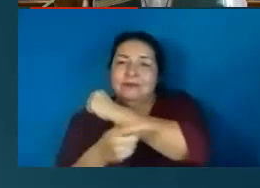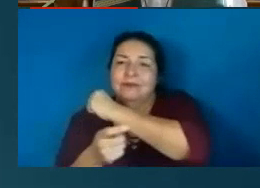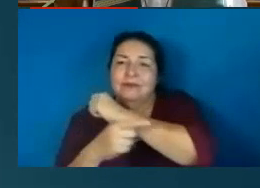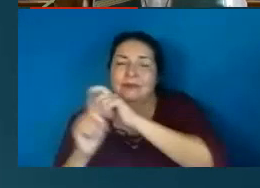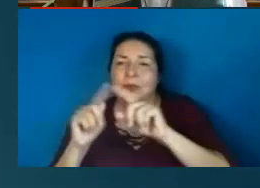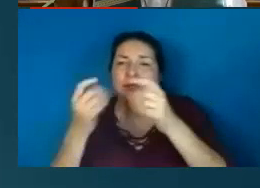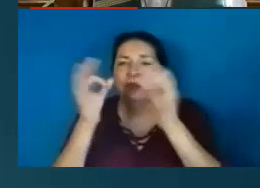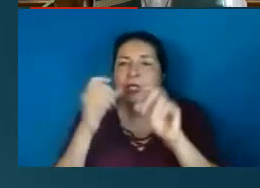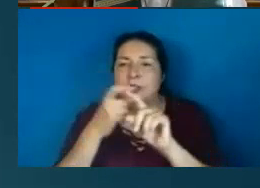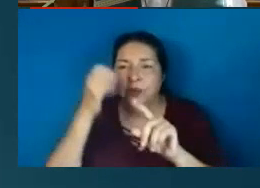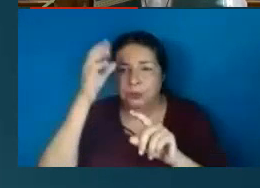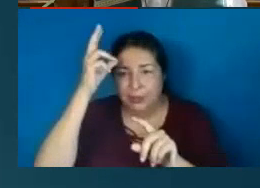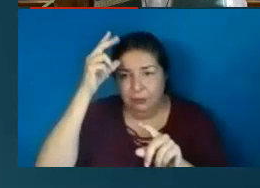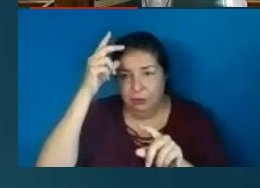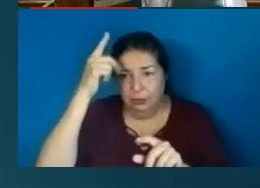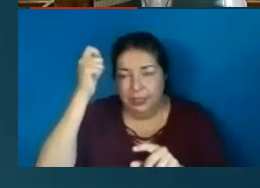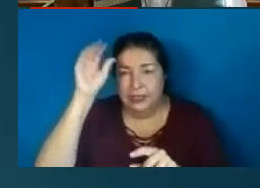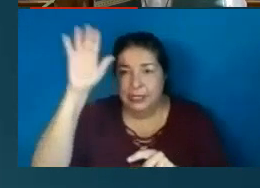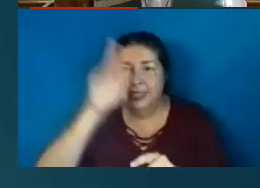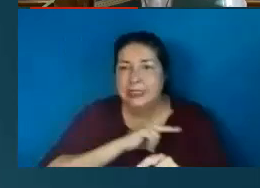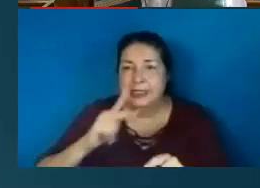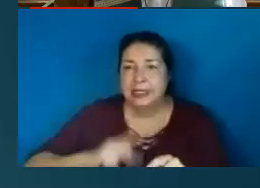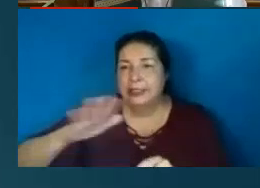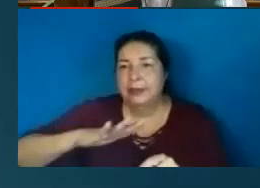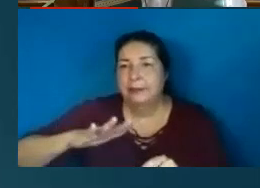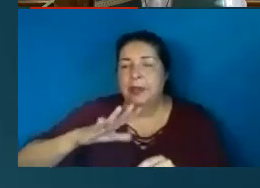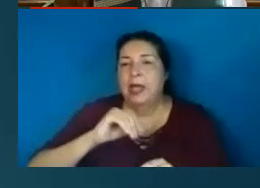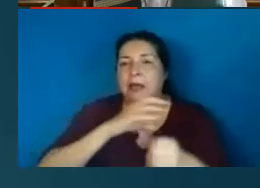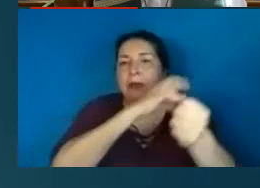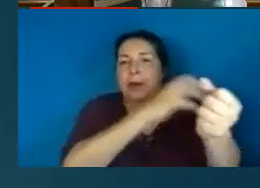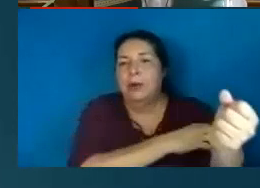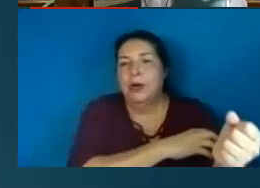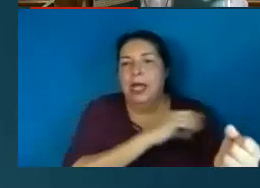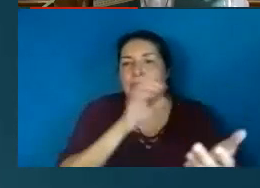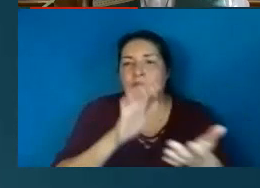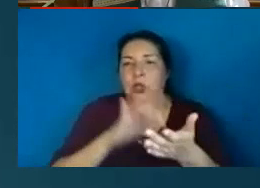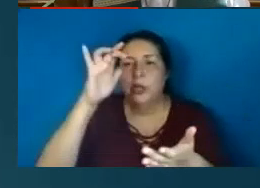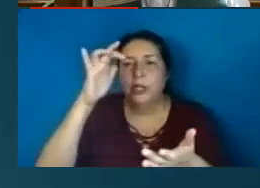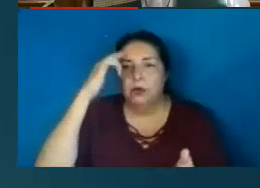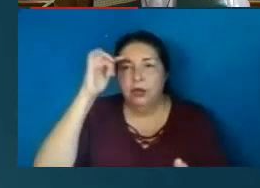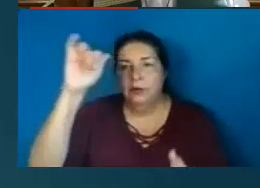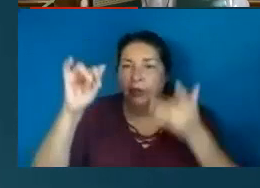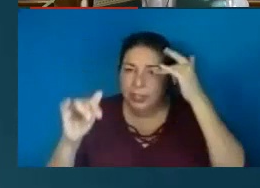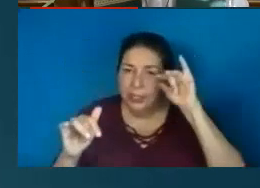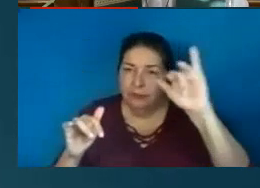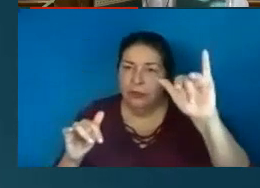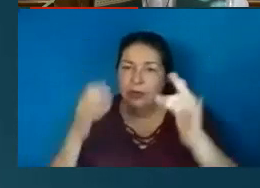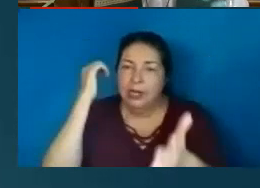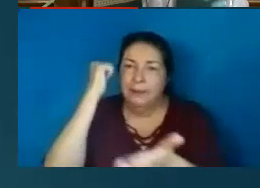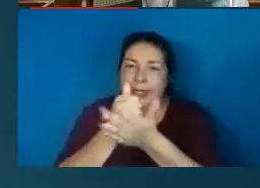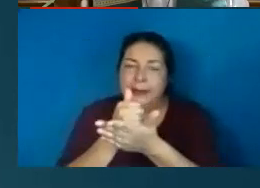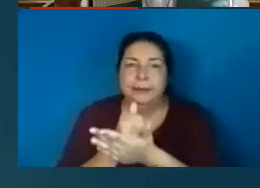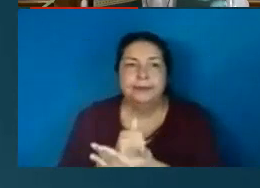but deliver us from evil. For thine is the kingdom, and the power, and the glory, forever and ever.